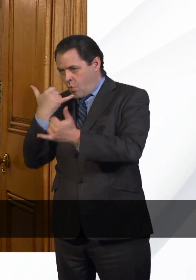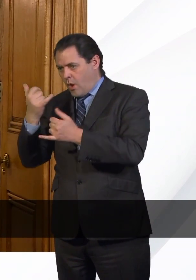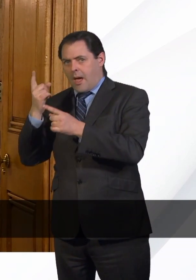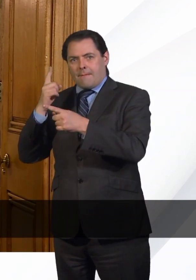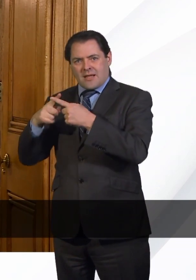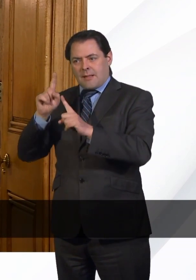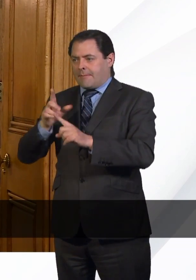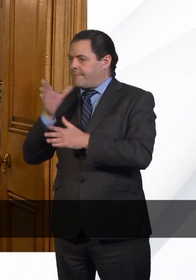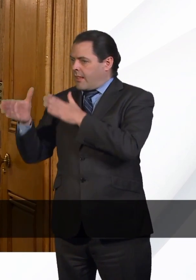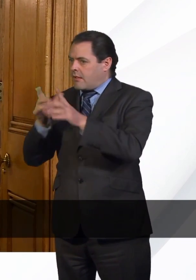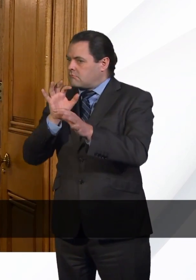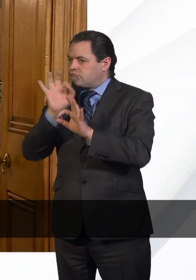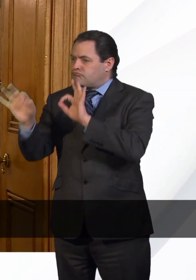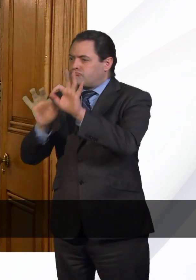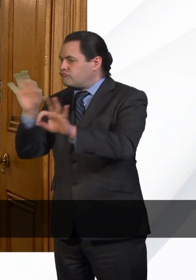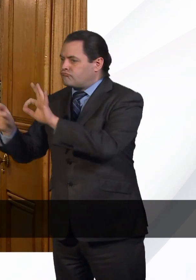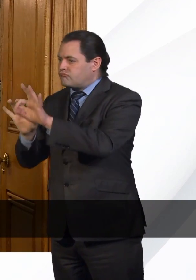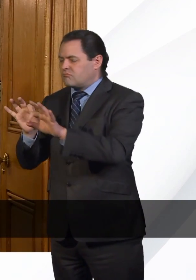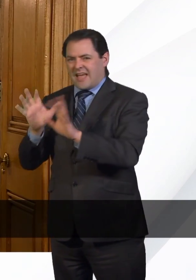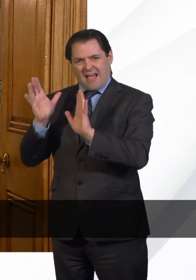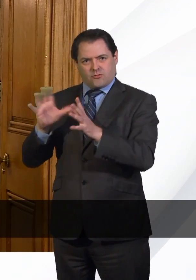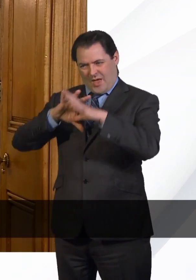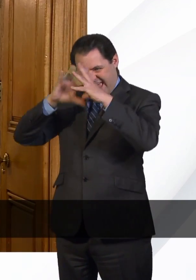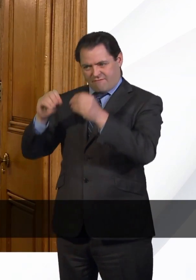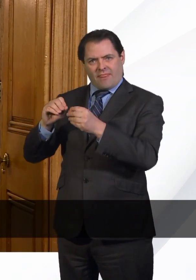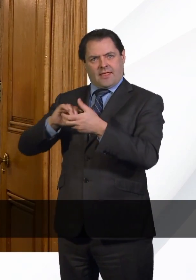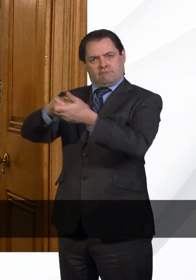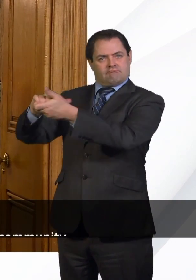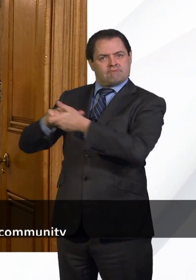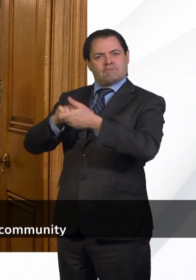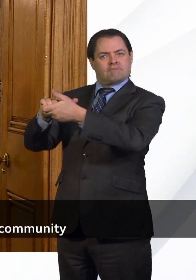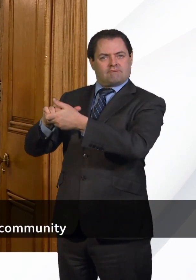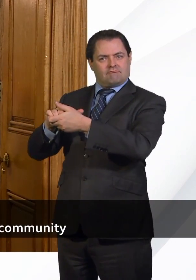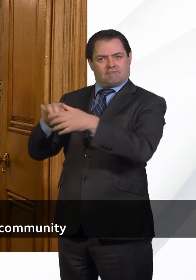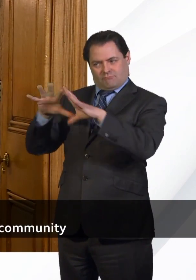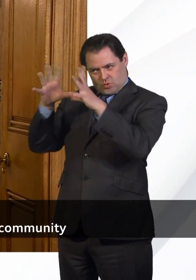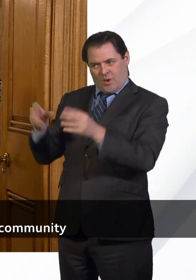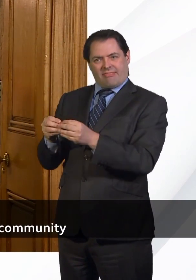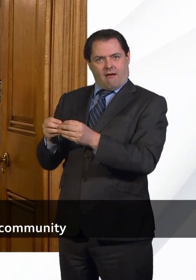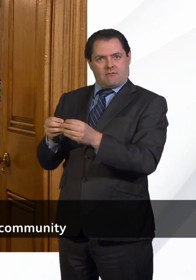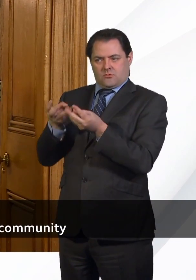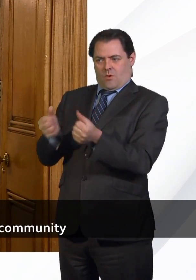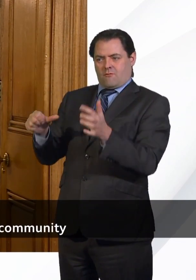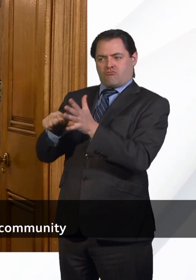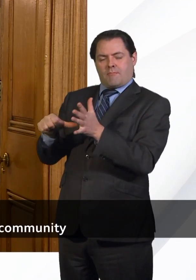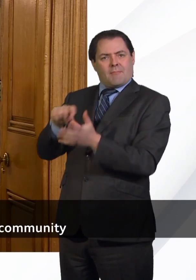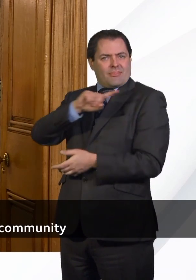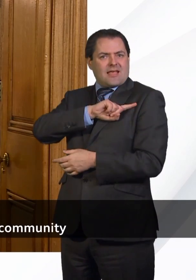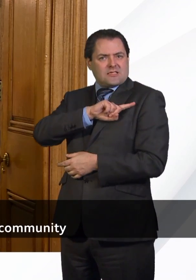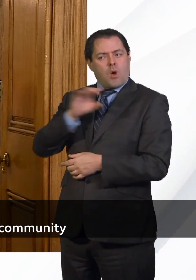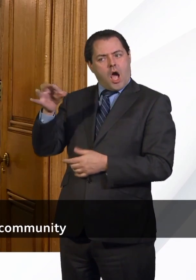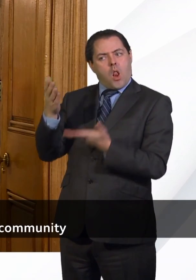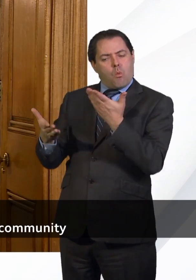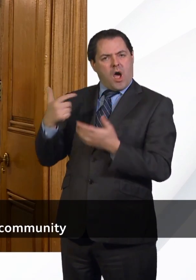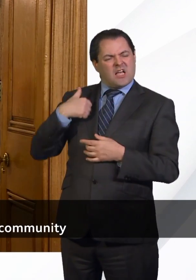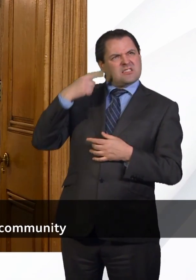tracing as well. They go hand in hand. They help each other, and so that is actually one of the things we thought about